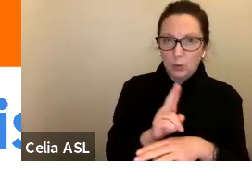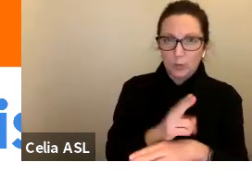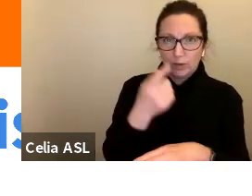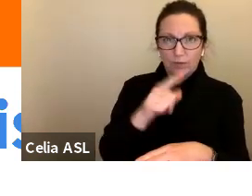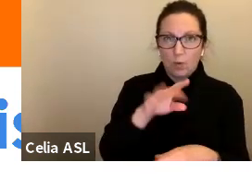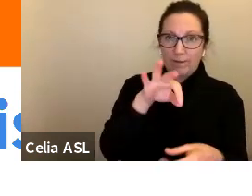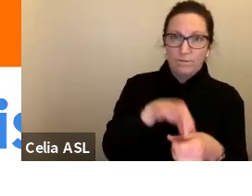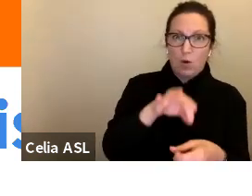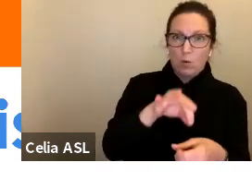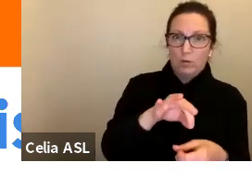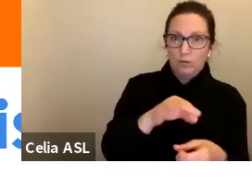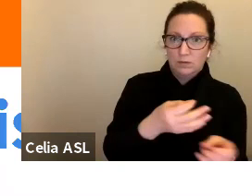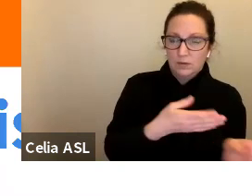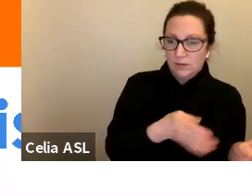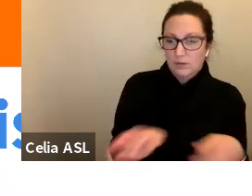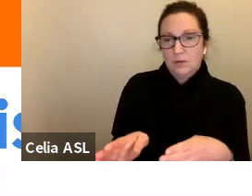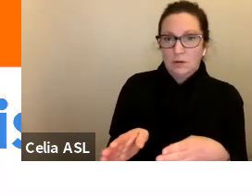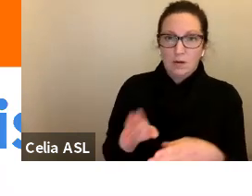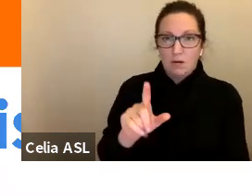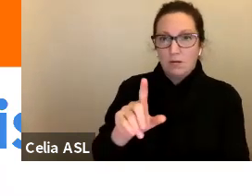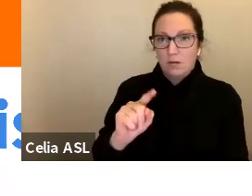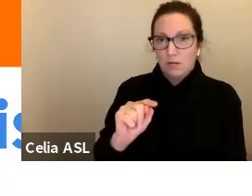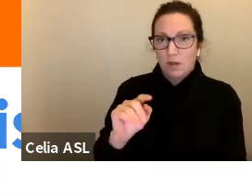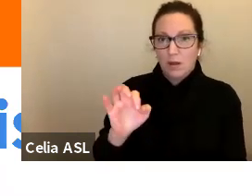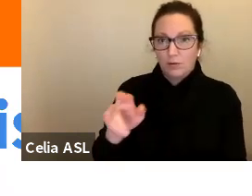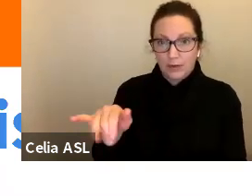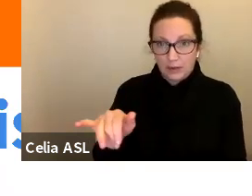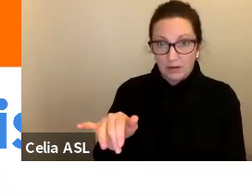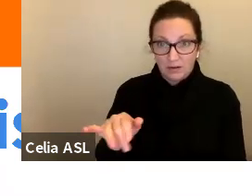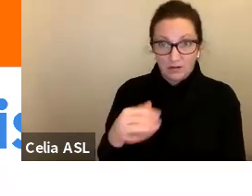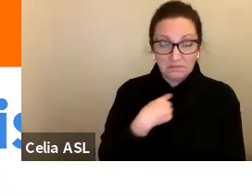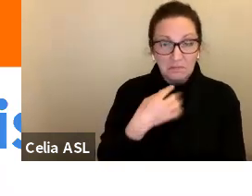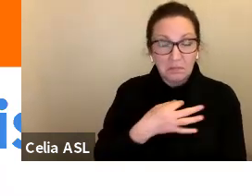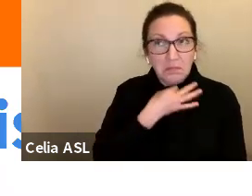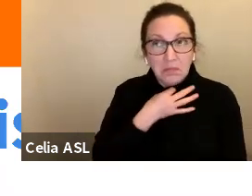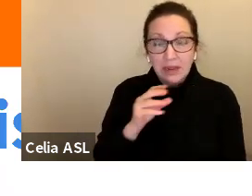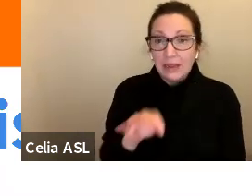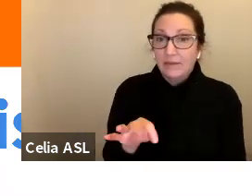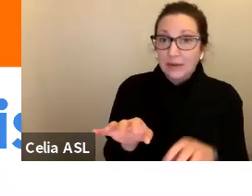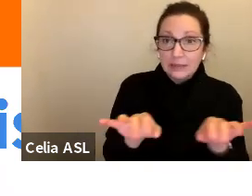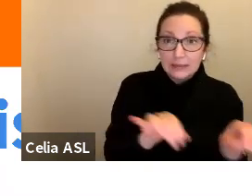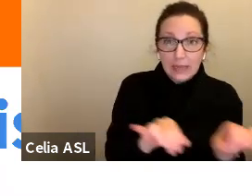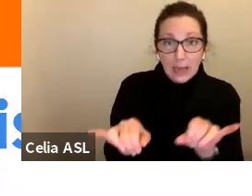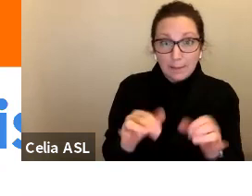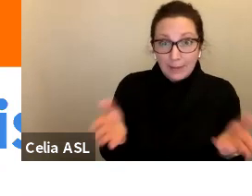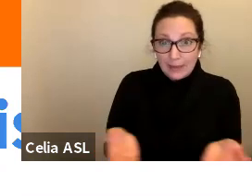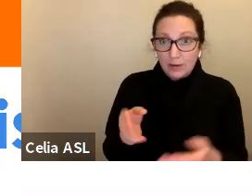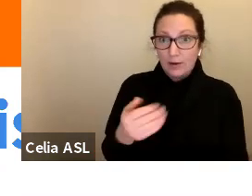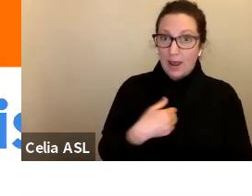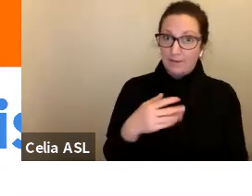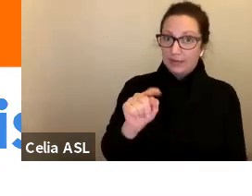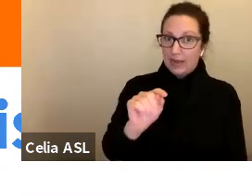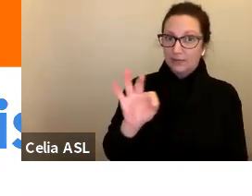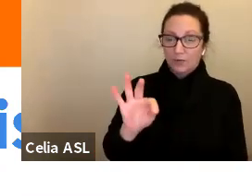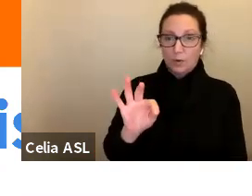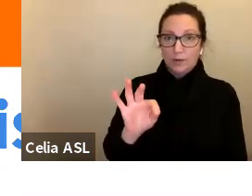straight lottery this year. Was it similar to ours with a task force and that was appointed